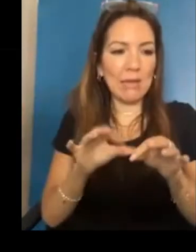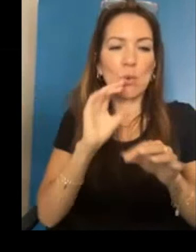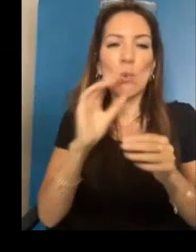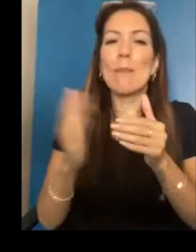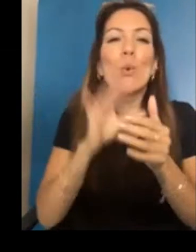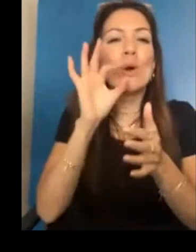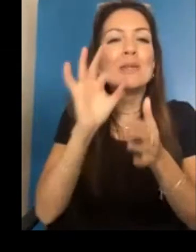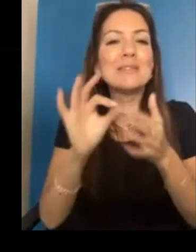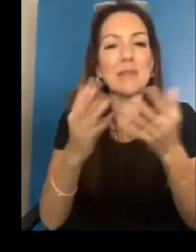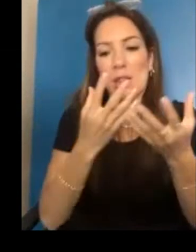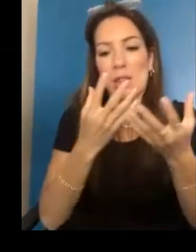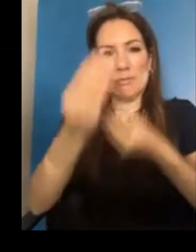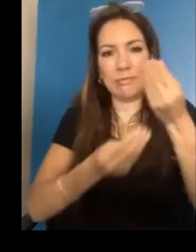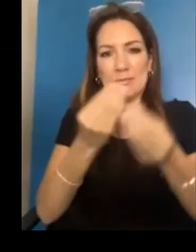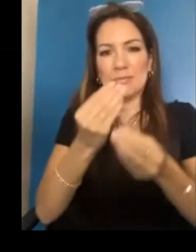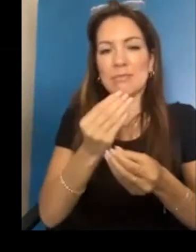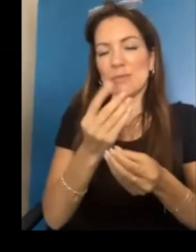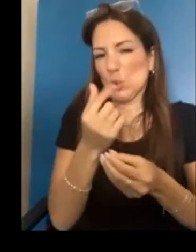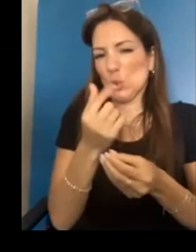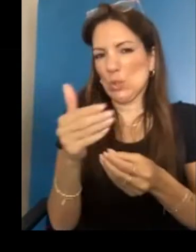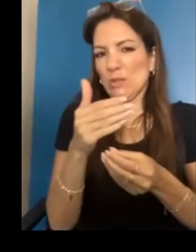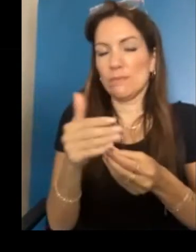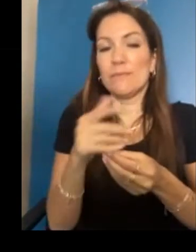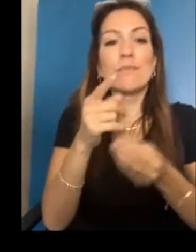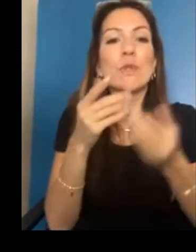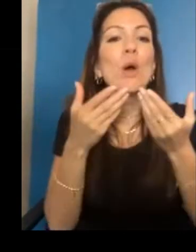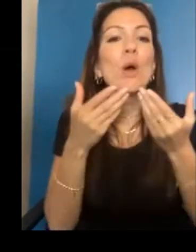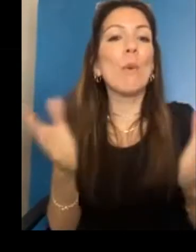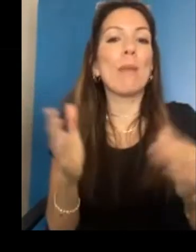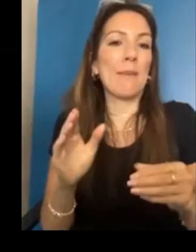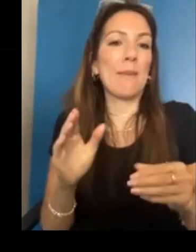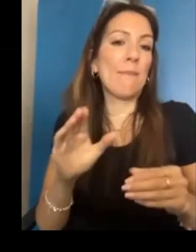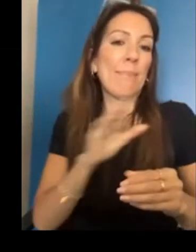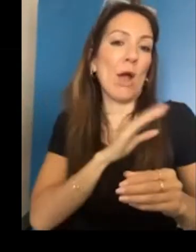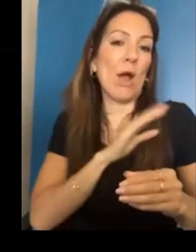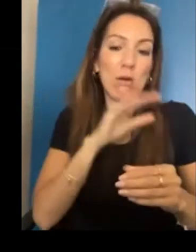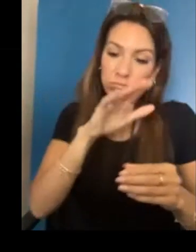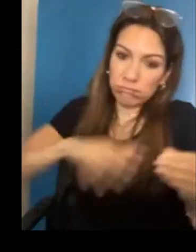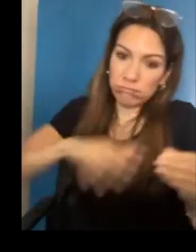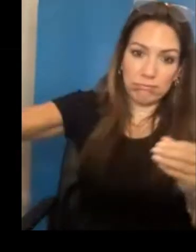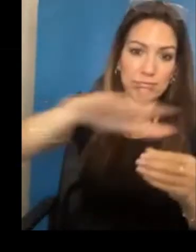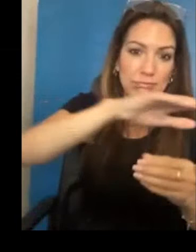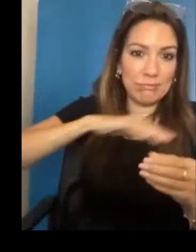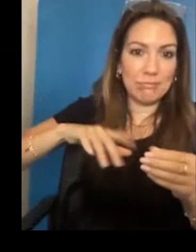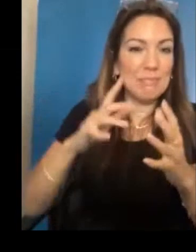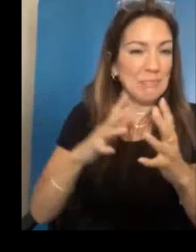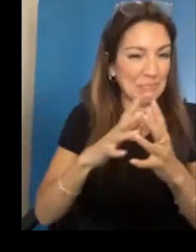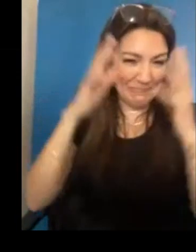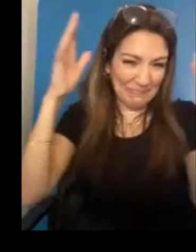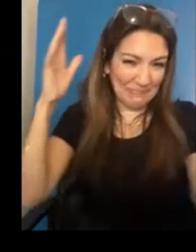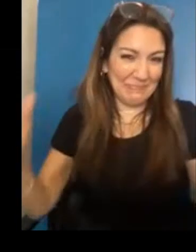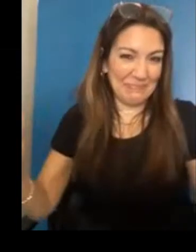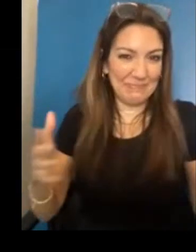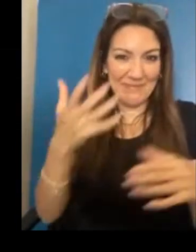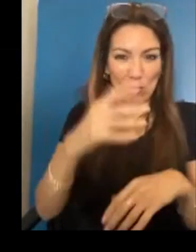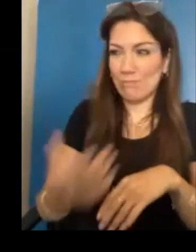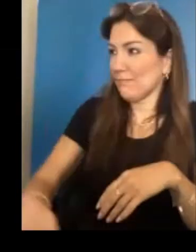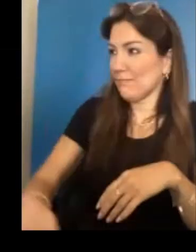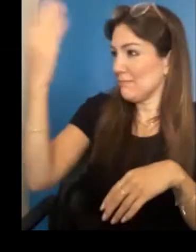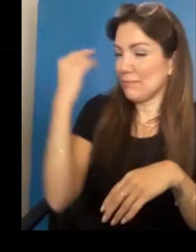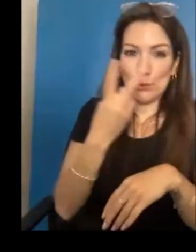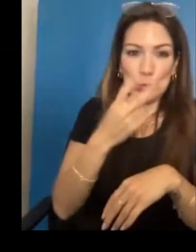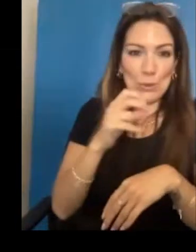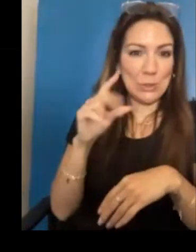shortly. 32-acre public parks, the biggest public park that's been developed in London since the 2012 Olympics. So we're really excited about